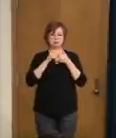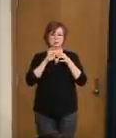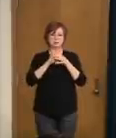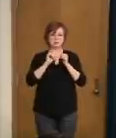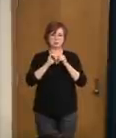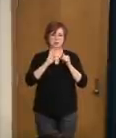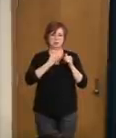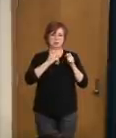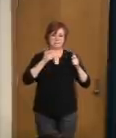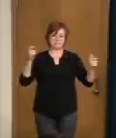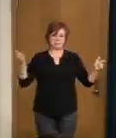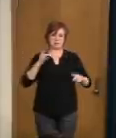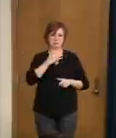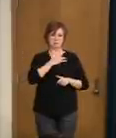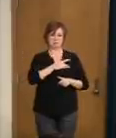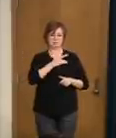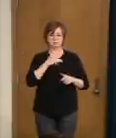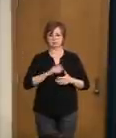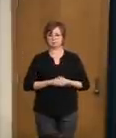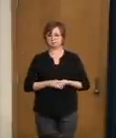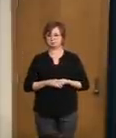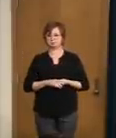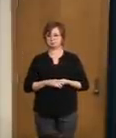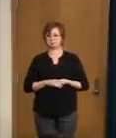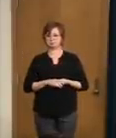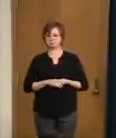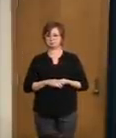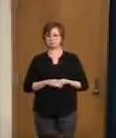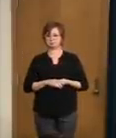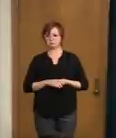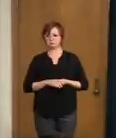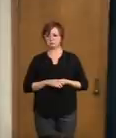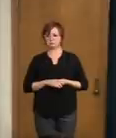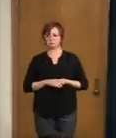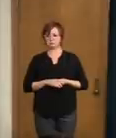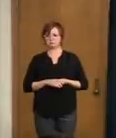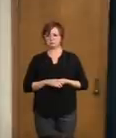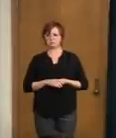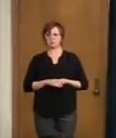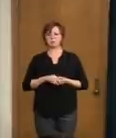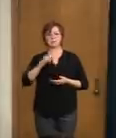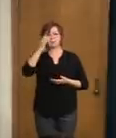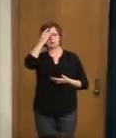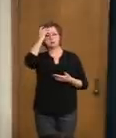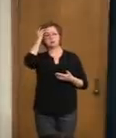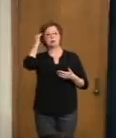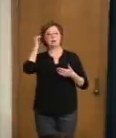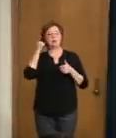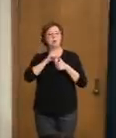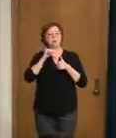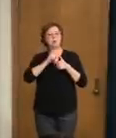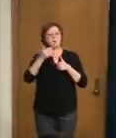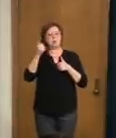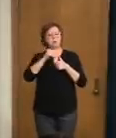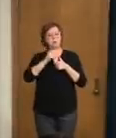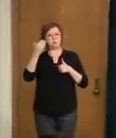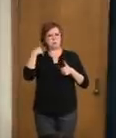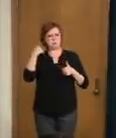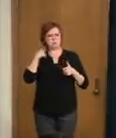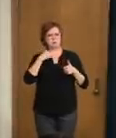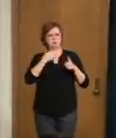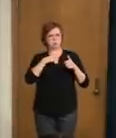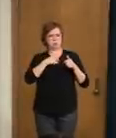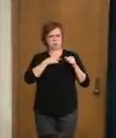We are looking at and learning from the improvements that were made following the initial pilot in Regina and the early phases of the rollout of